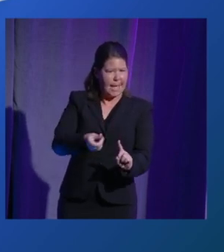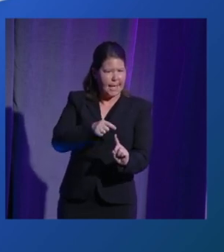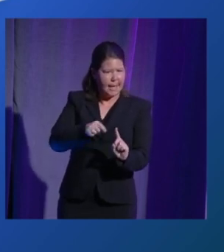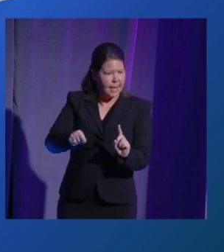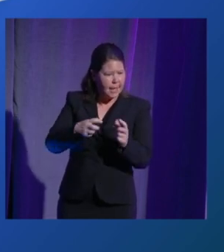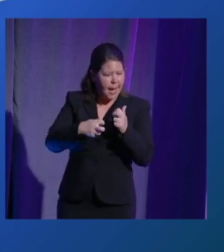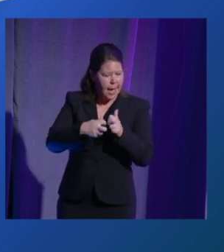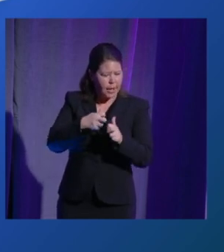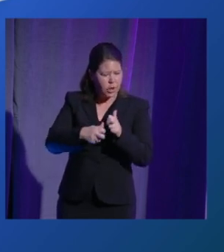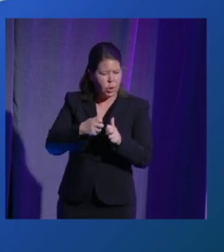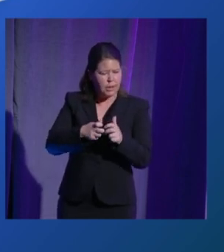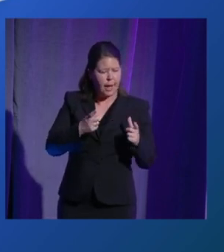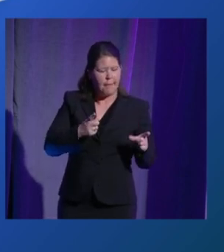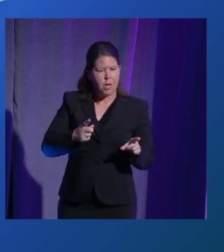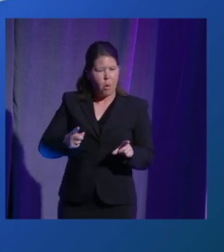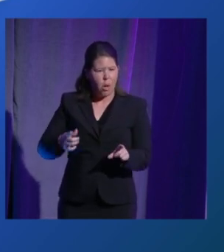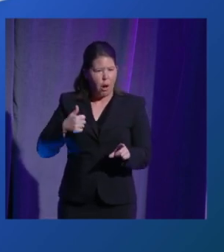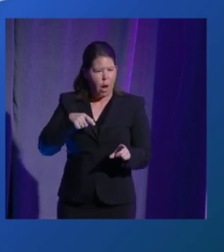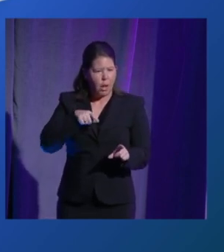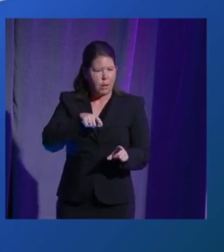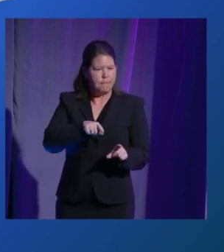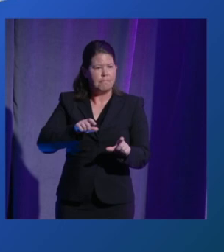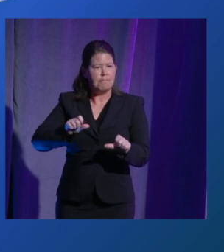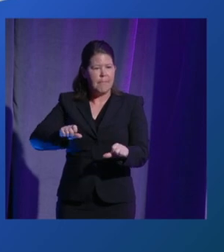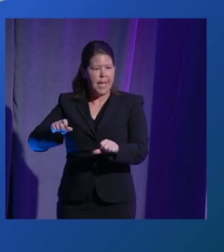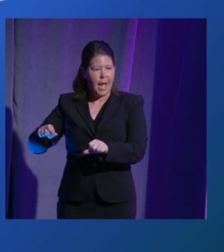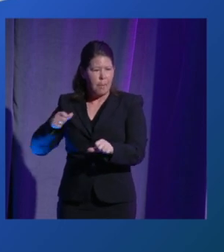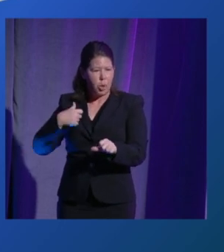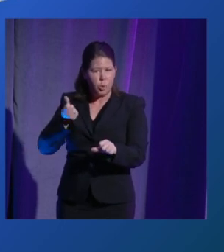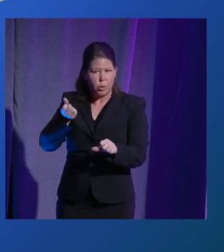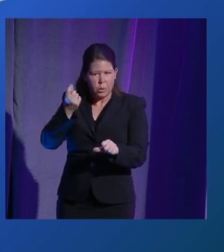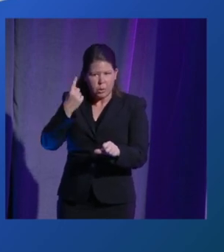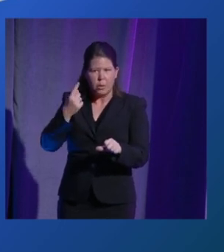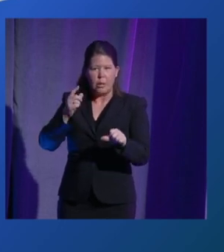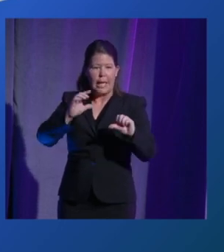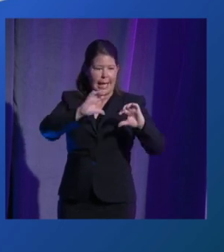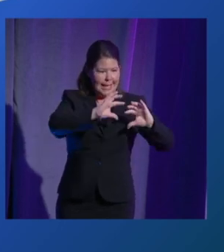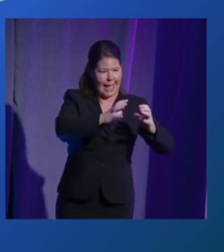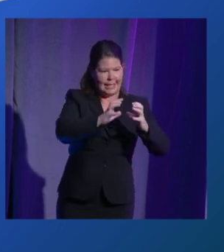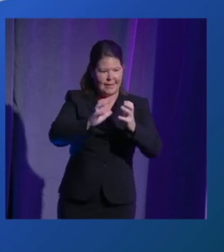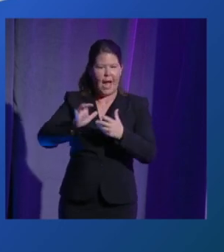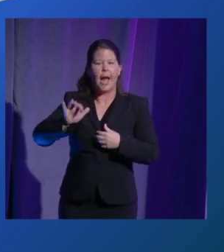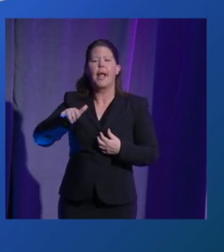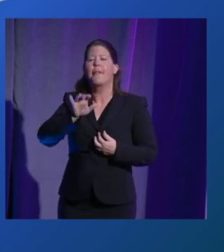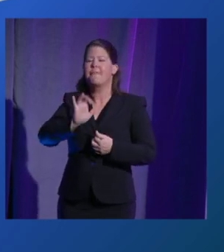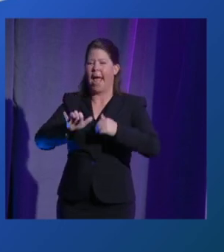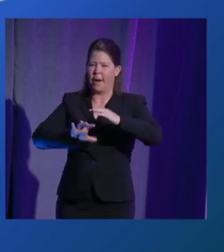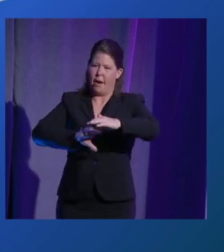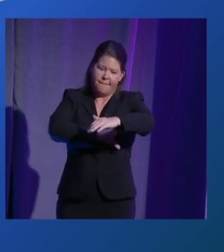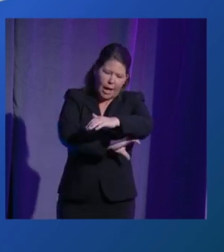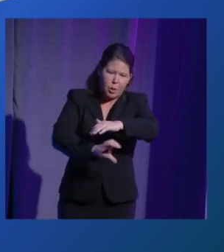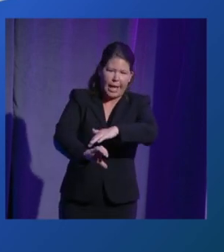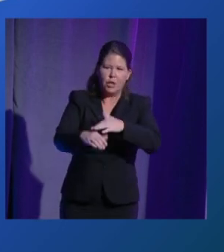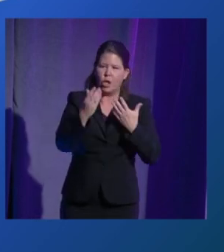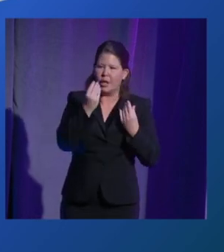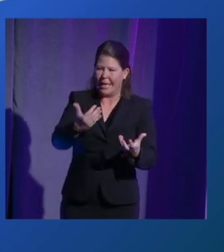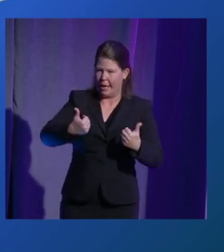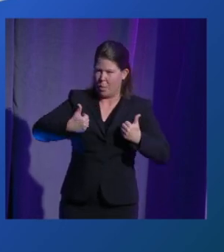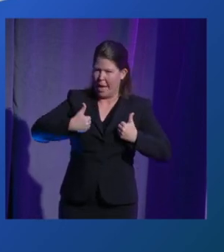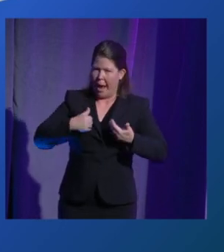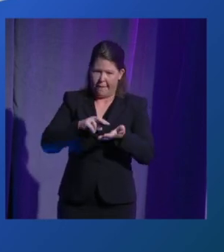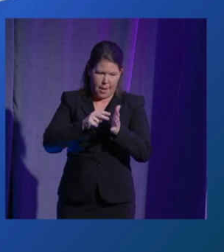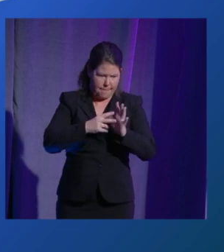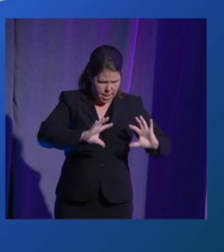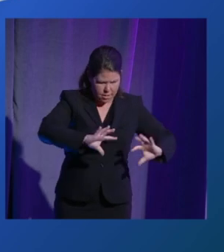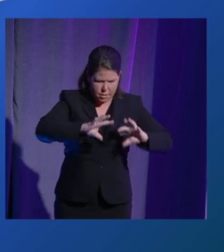gone beyond just being able to classify the patterns in you know think of you know when you have a pile of data you have this AI That's acting as a metal detector to